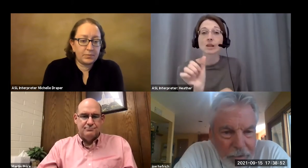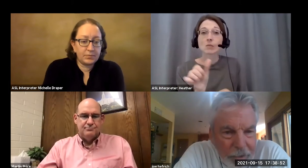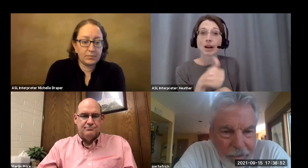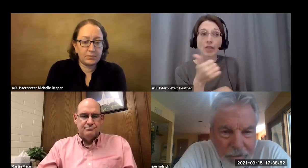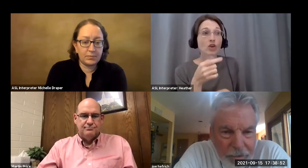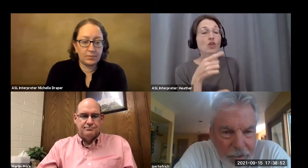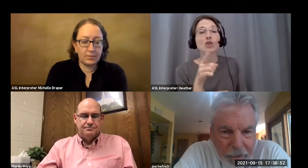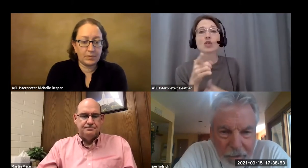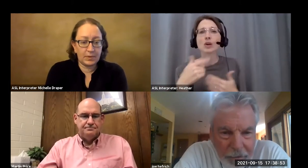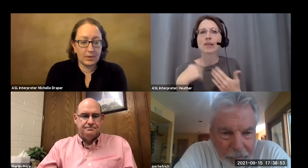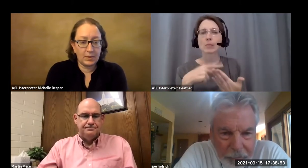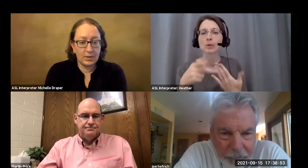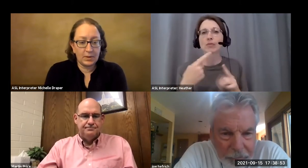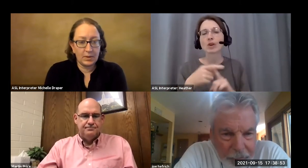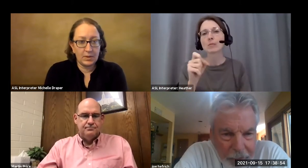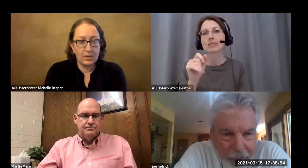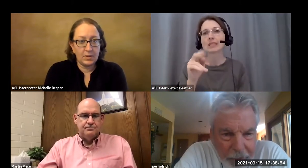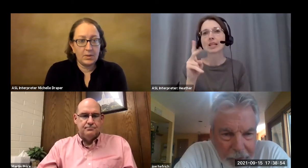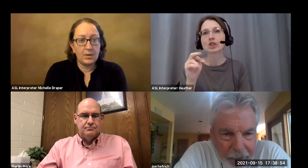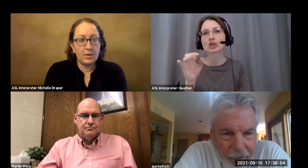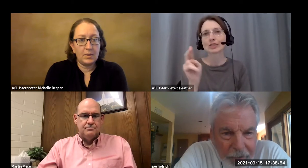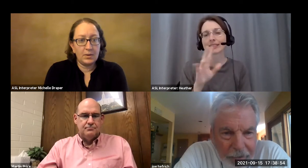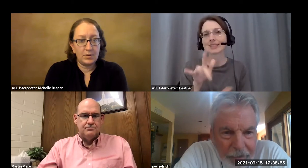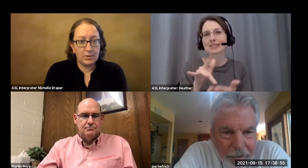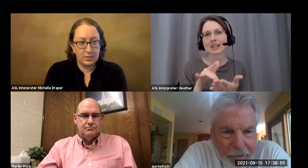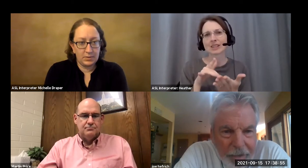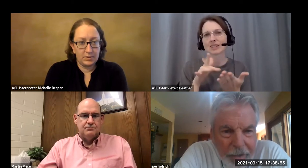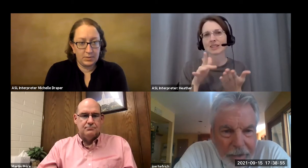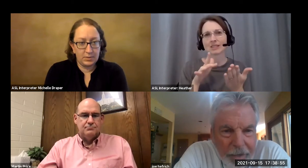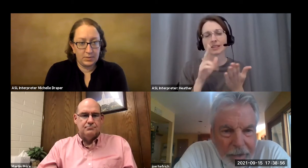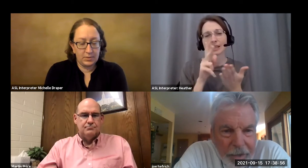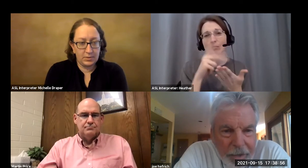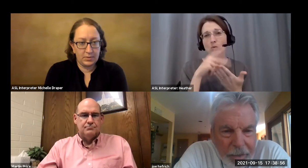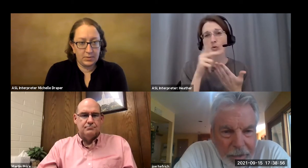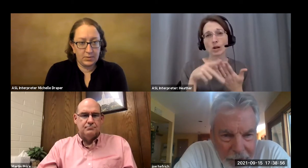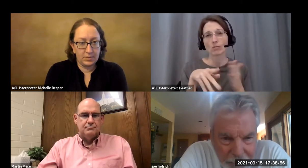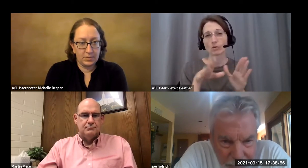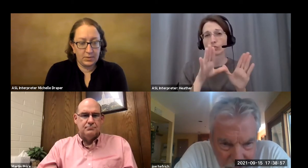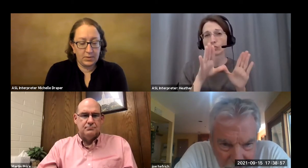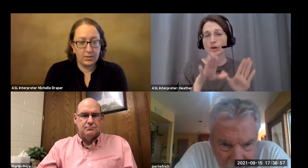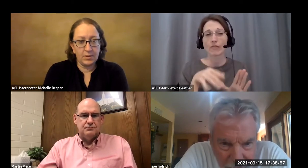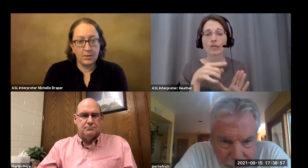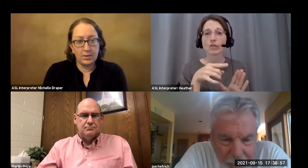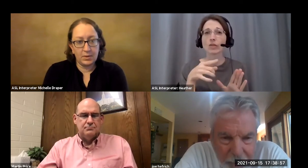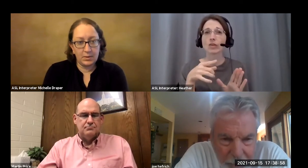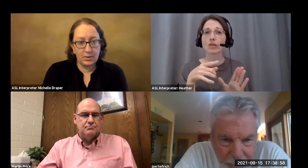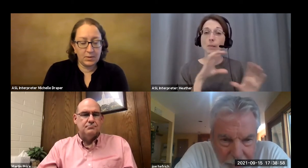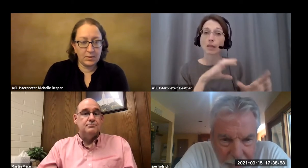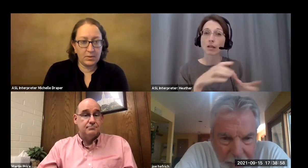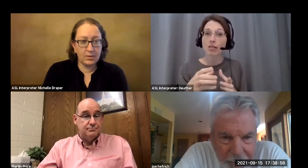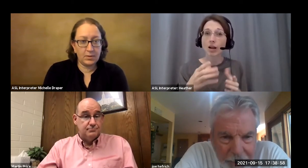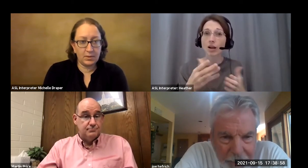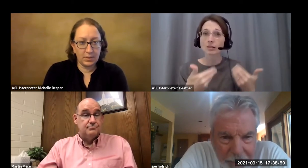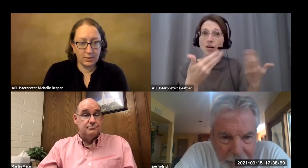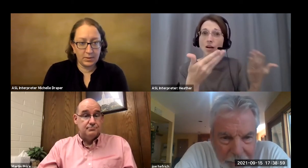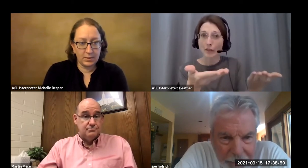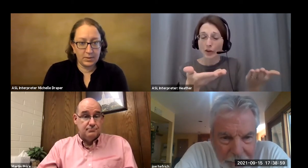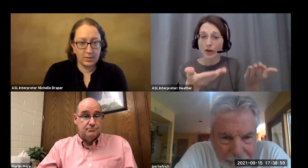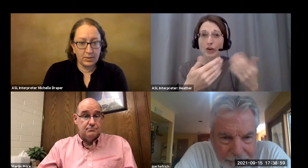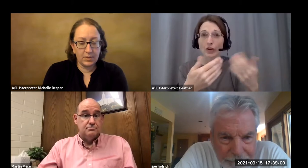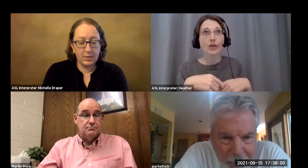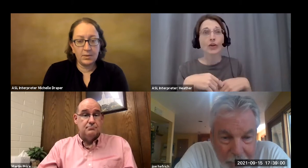program from the Sanderson Center on the classes they have to offer.